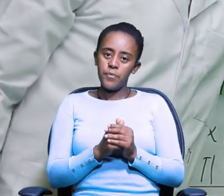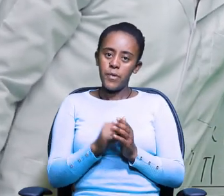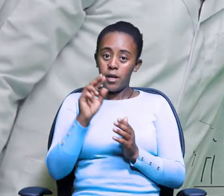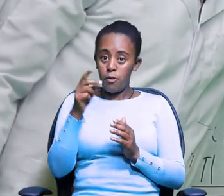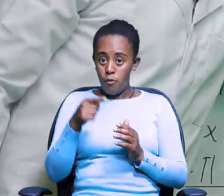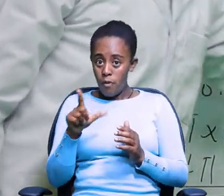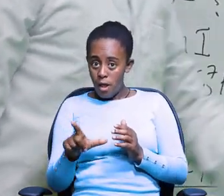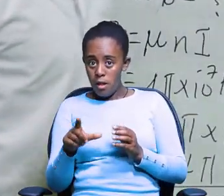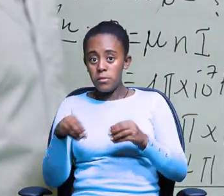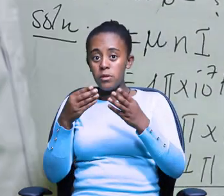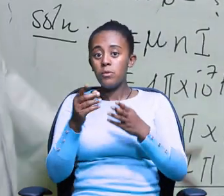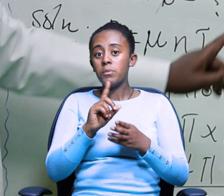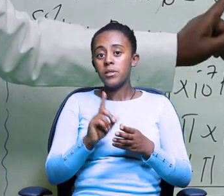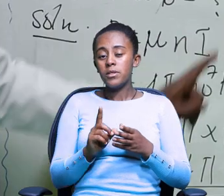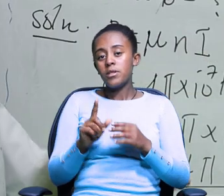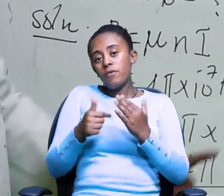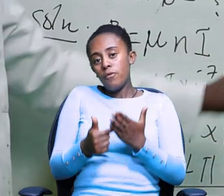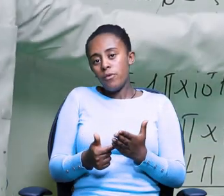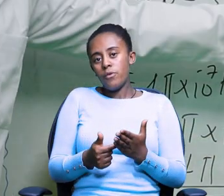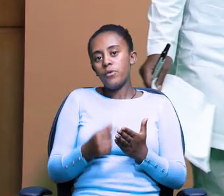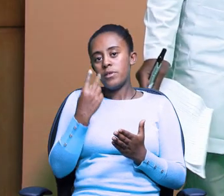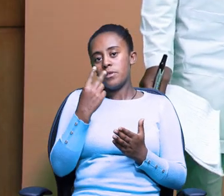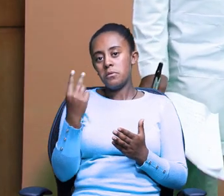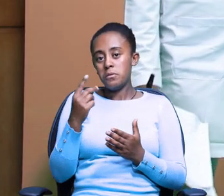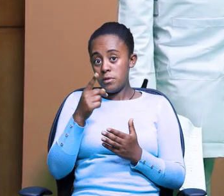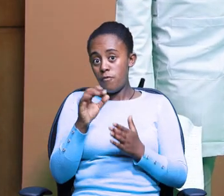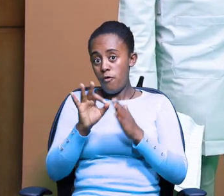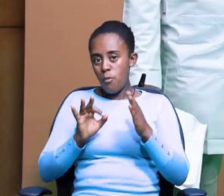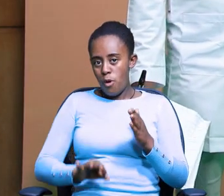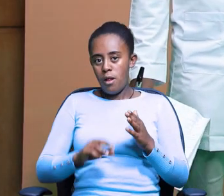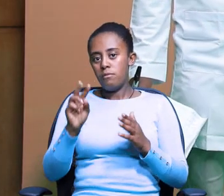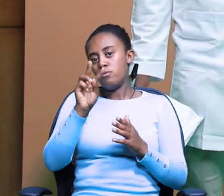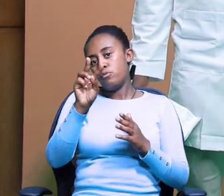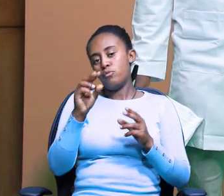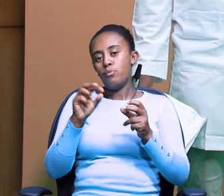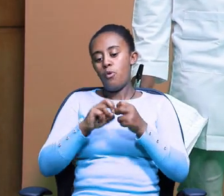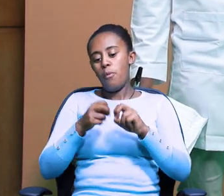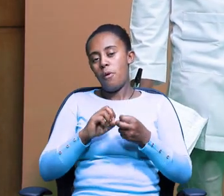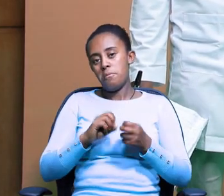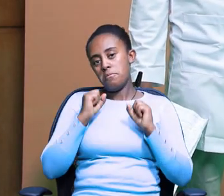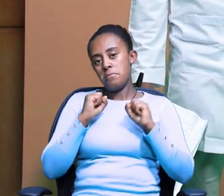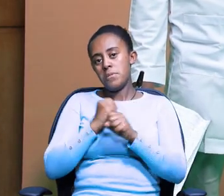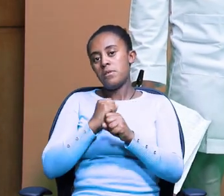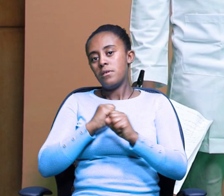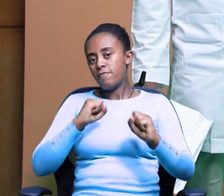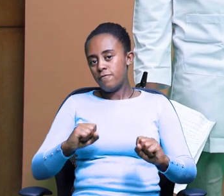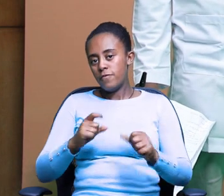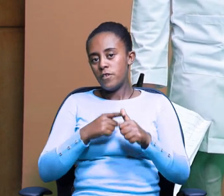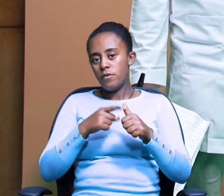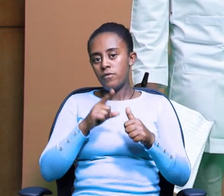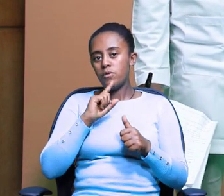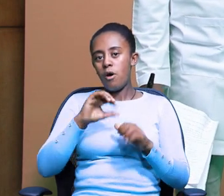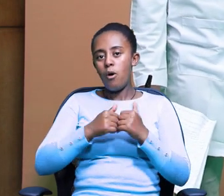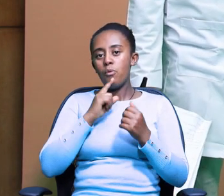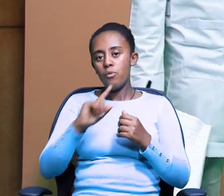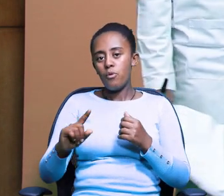n over L length. Therefore, by using this formula, we do two problems concerning this one. The first one